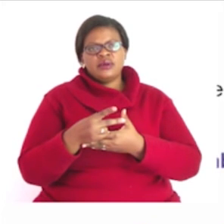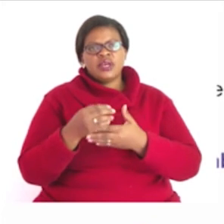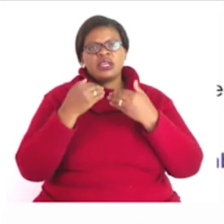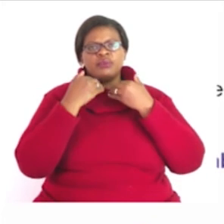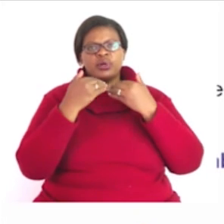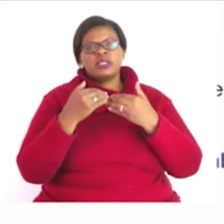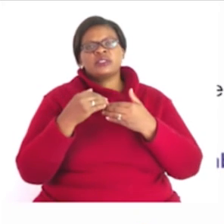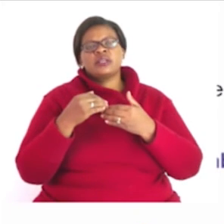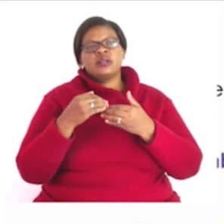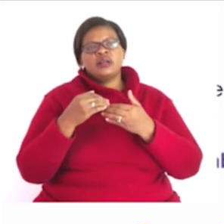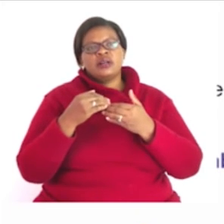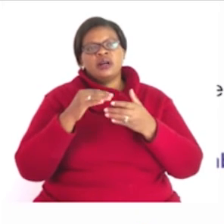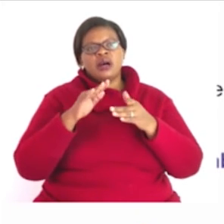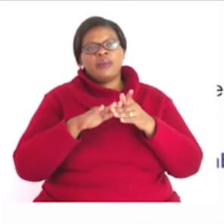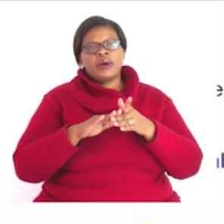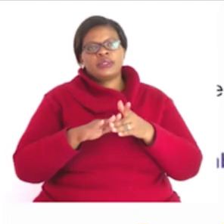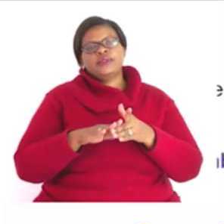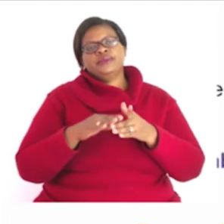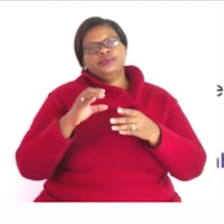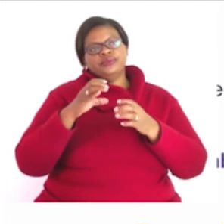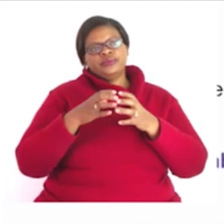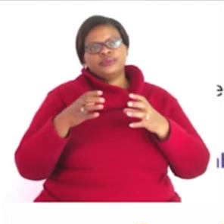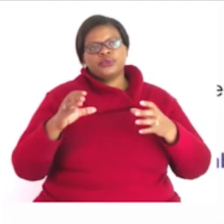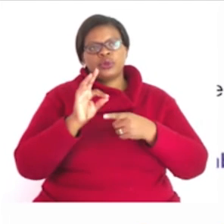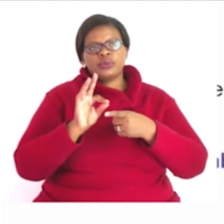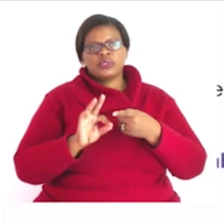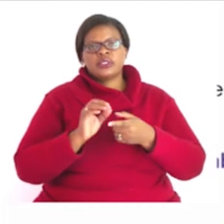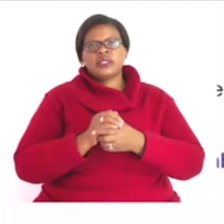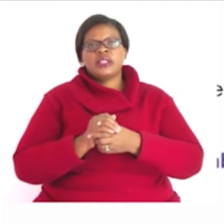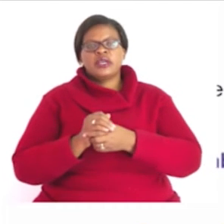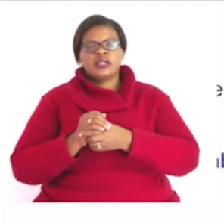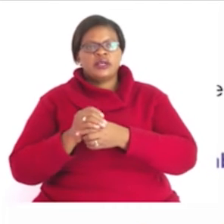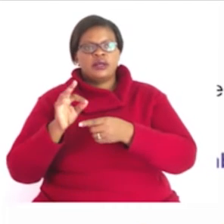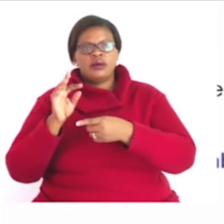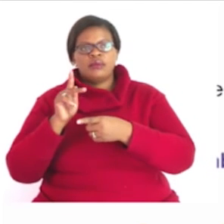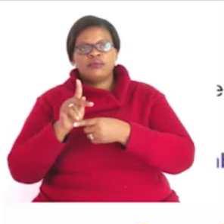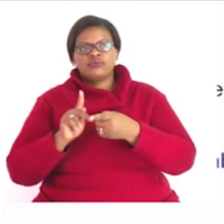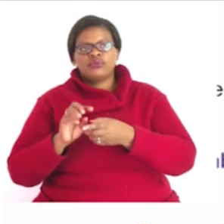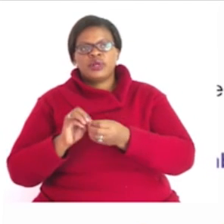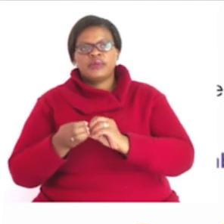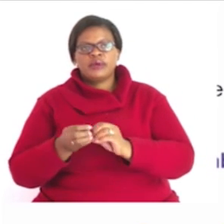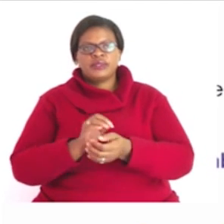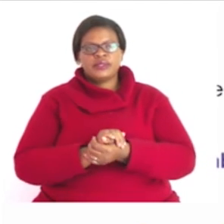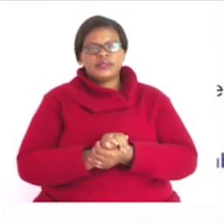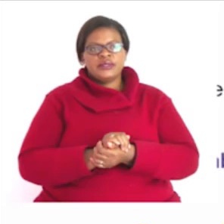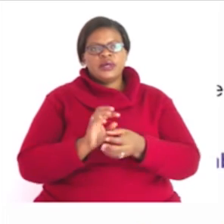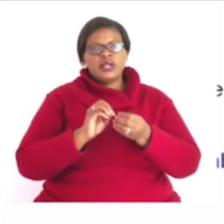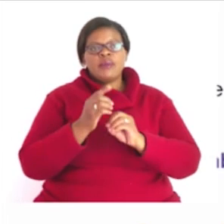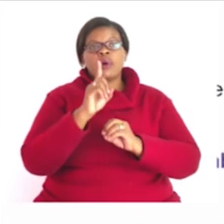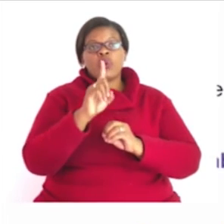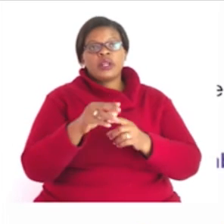Now, first of all, let's talk about the number 1. All right? Now, it says there that the number 1 is